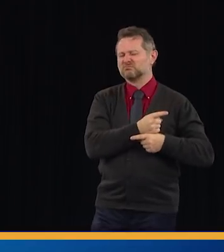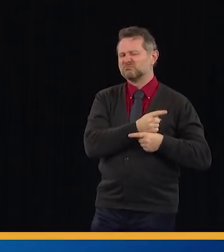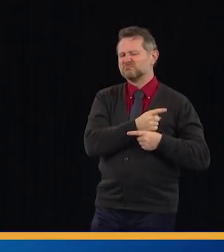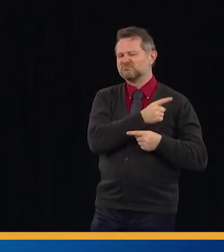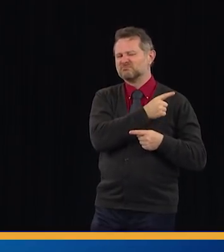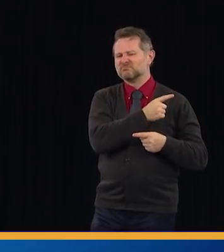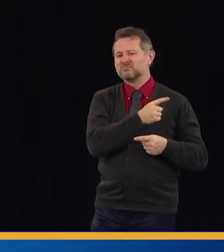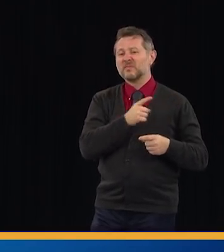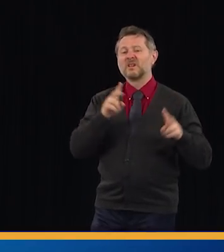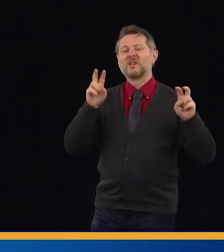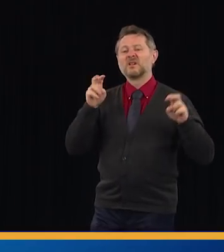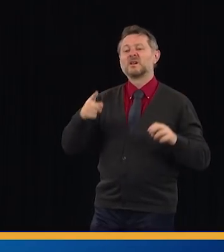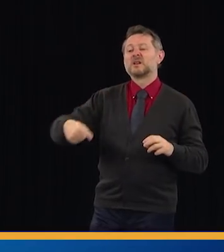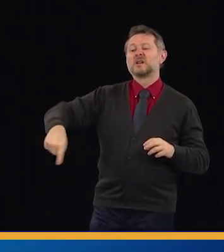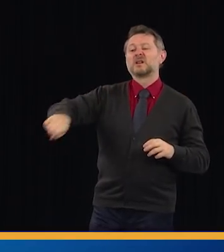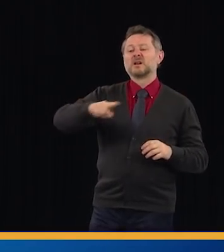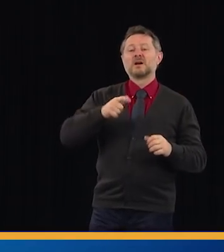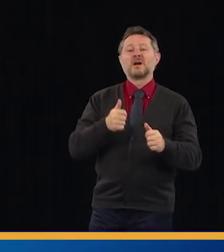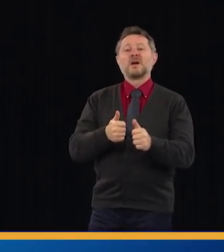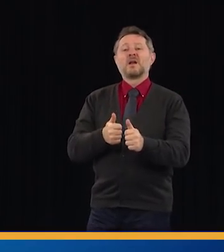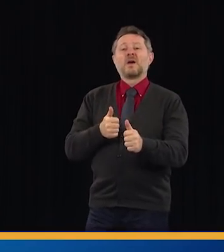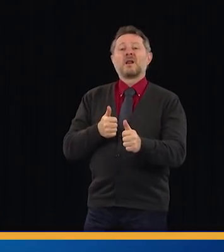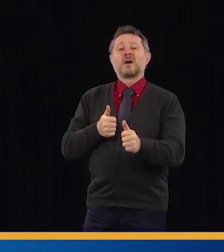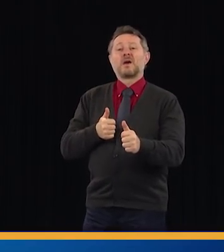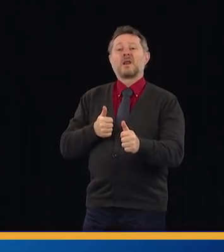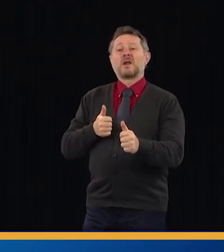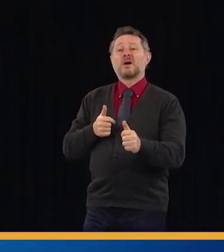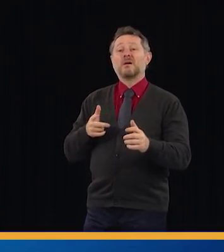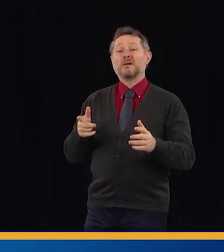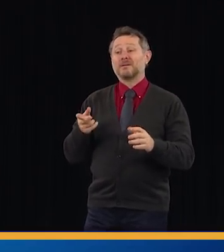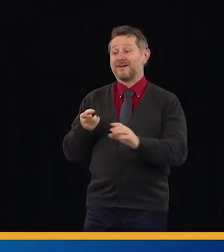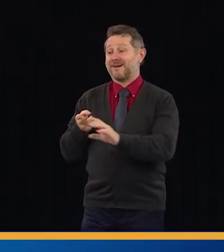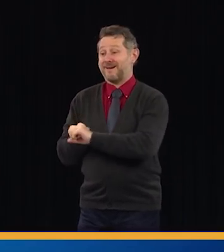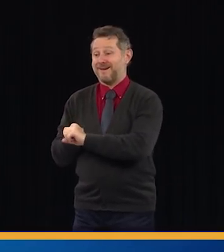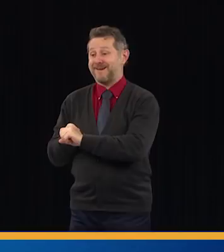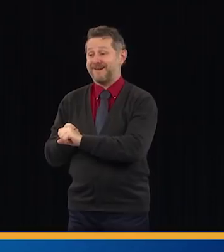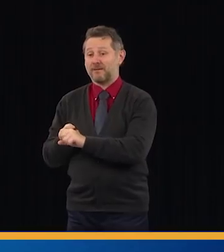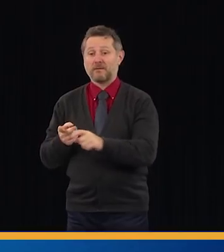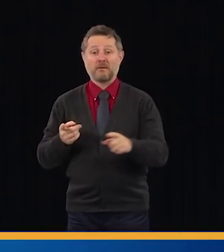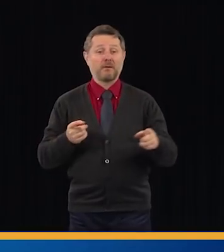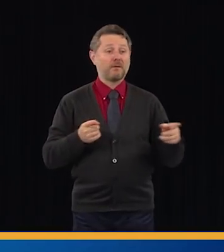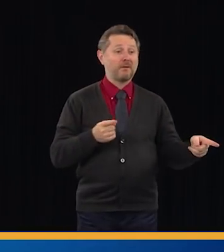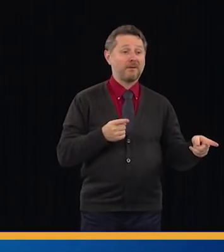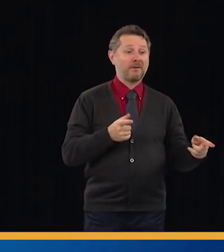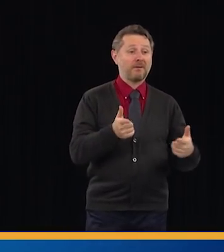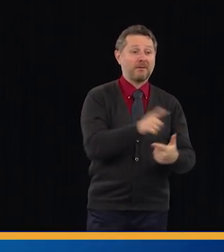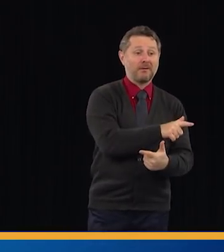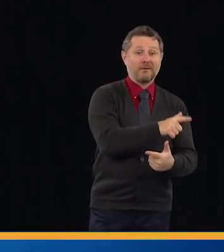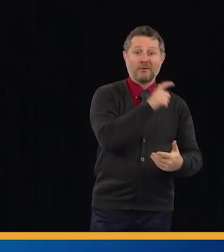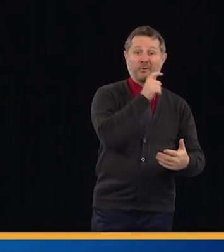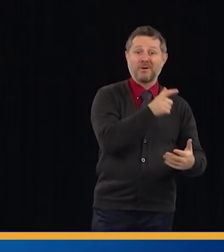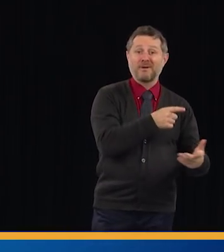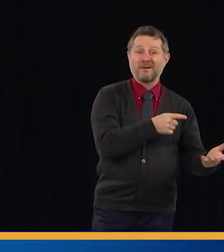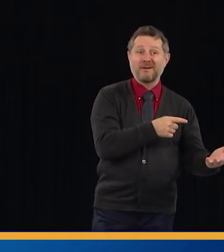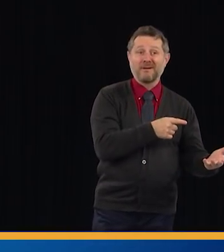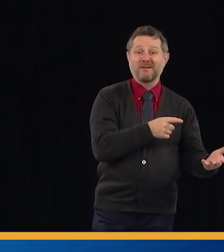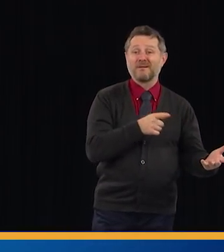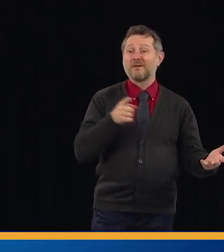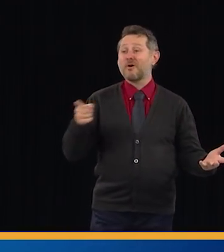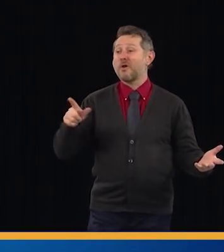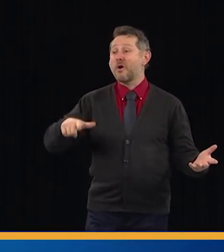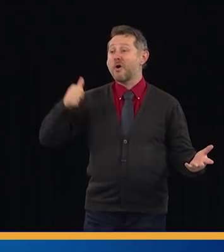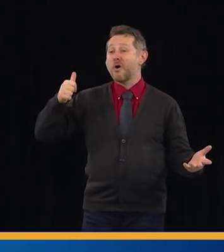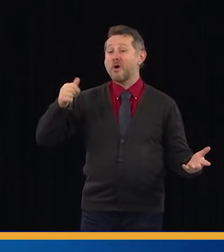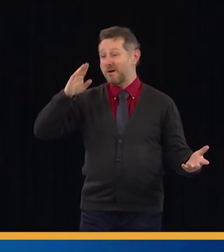quote-unquote lagging indicator between hospitalizations and deaths. The hospitalizations can start to drop. The